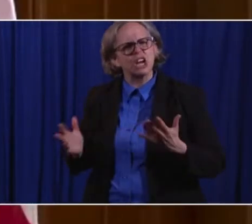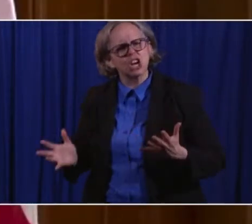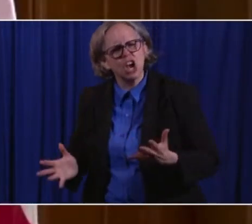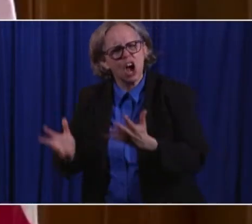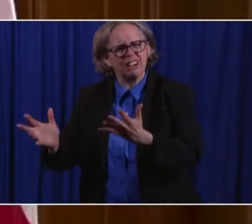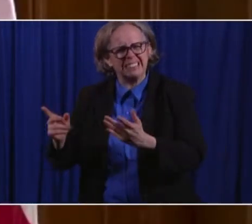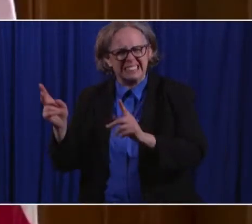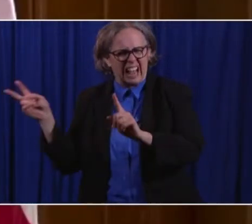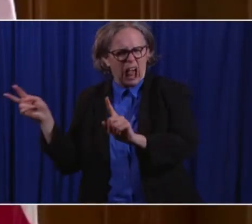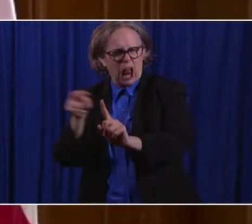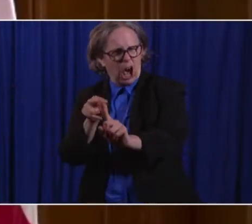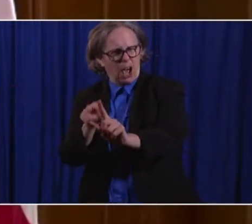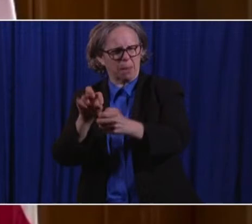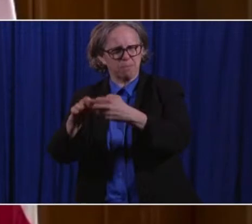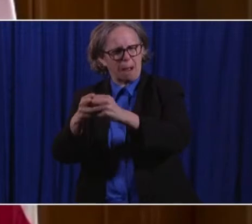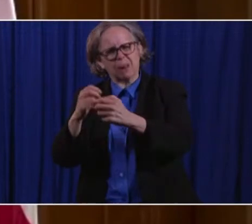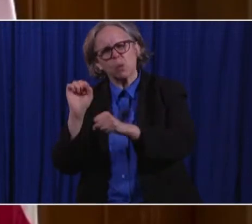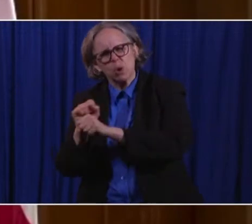goal.